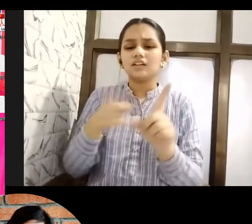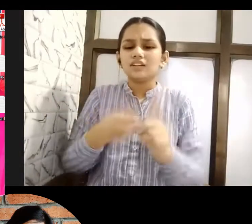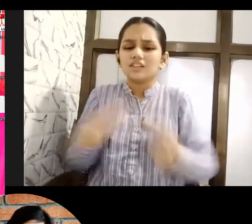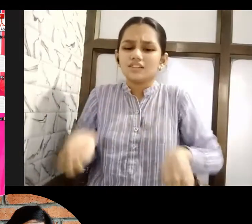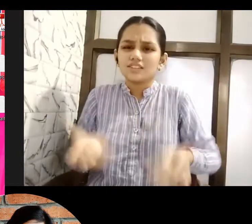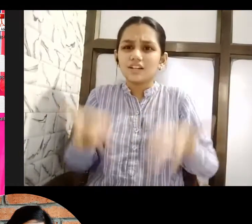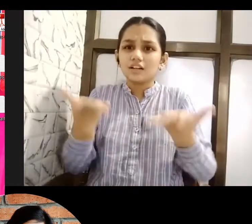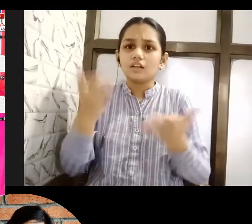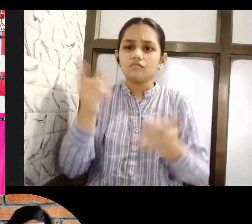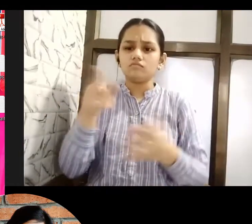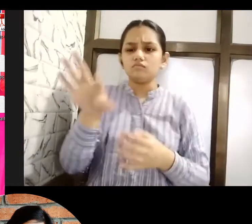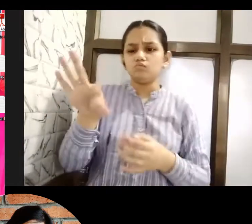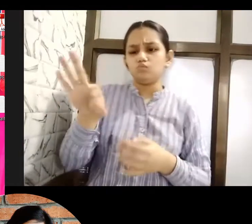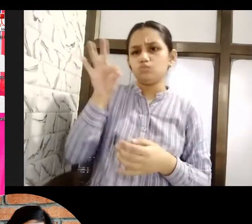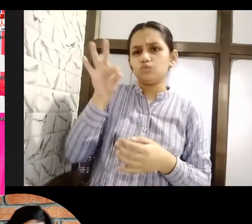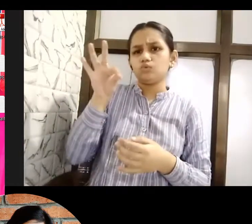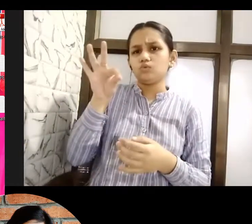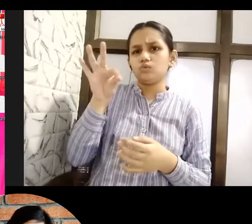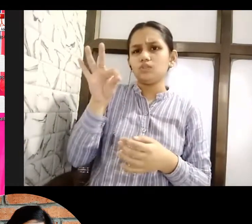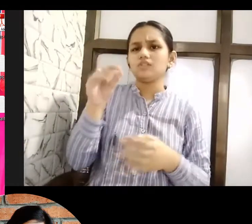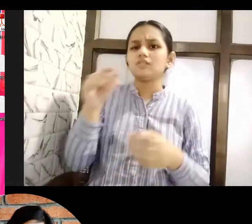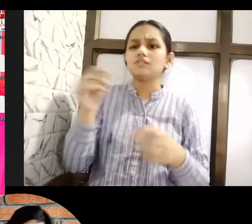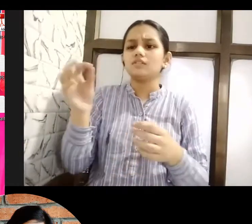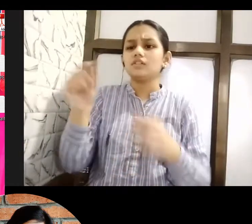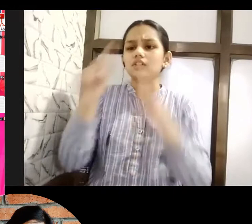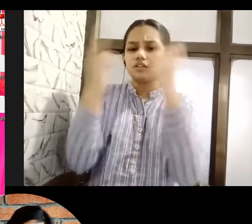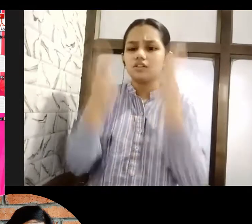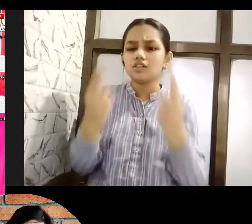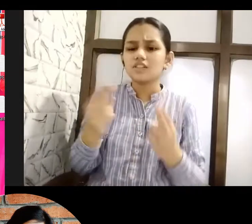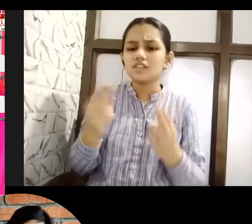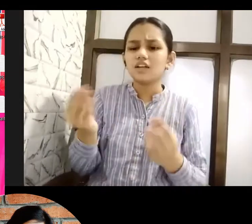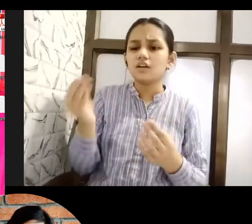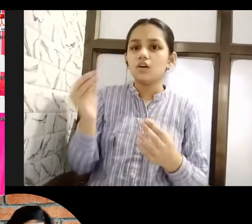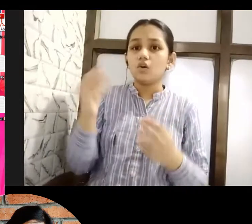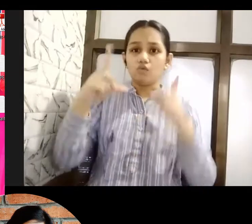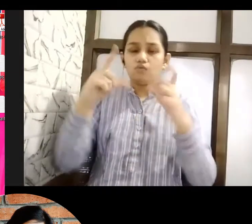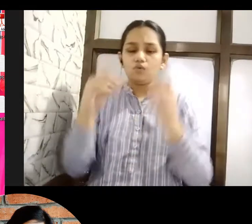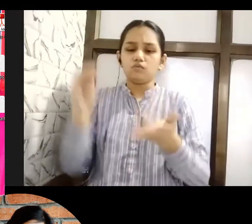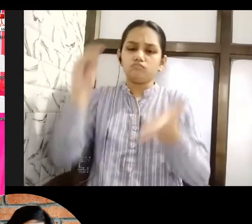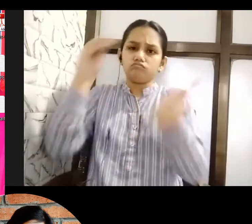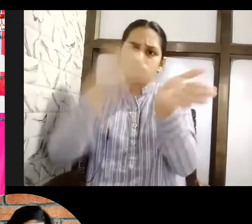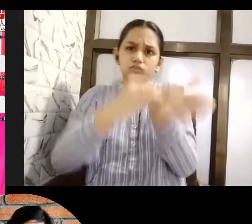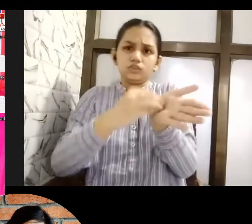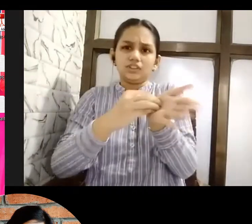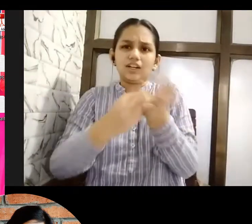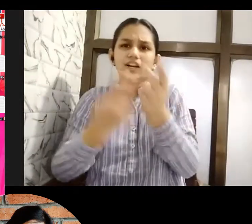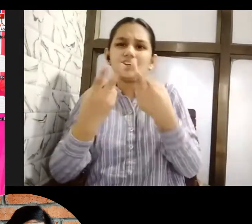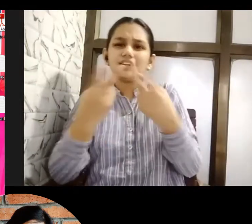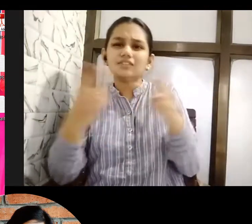design, put in our photo, change it a little, and we are good to go.